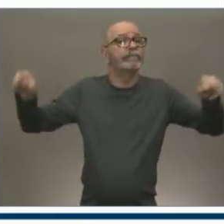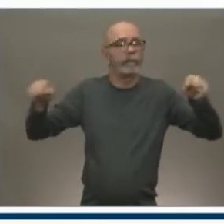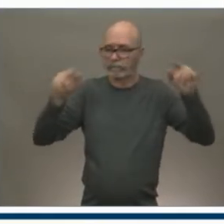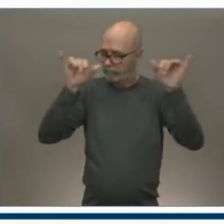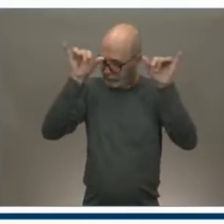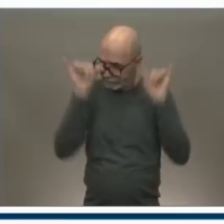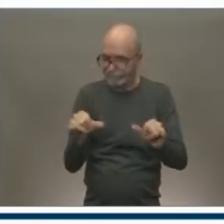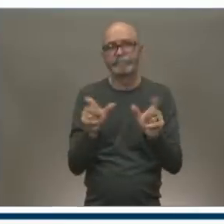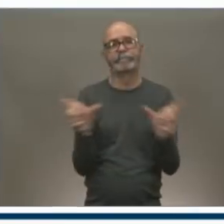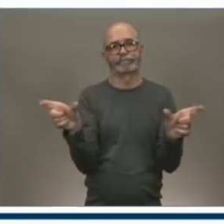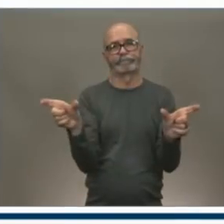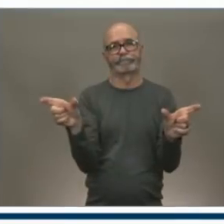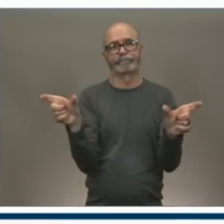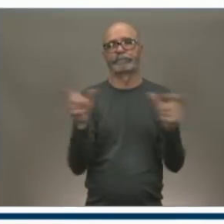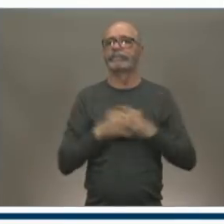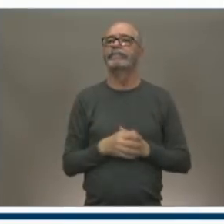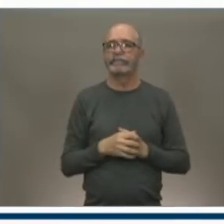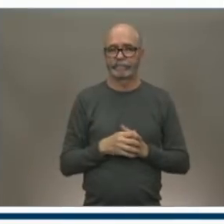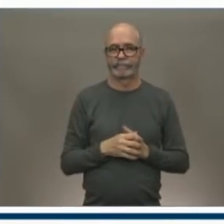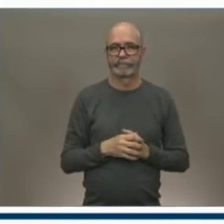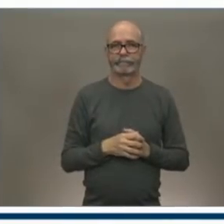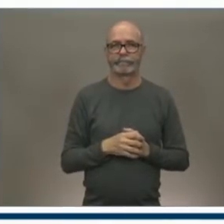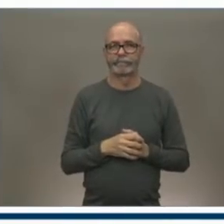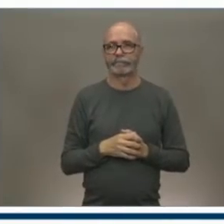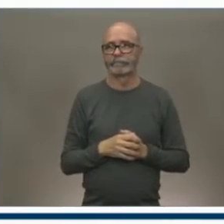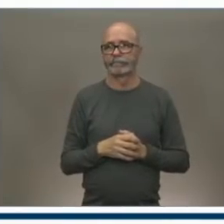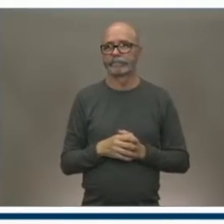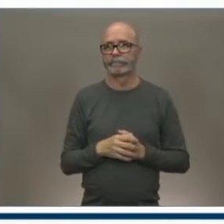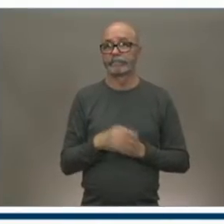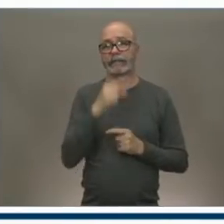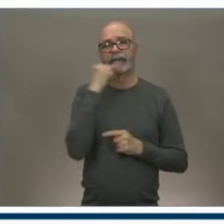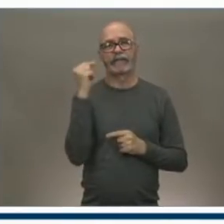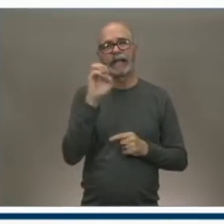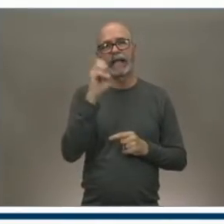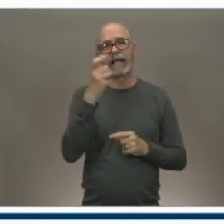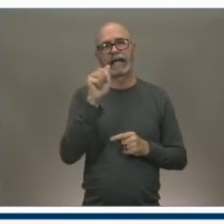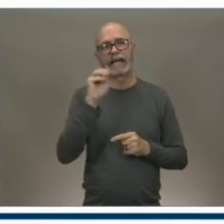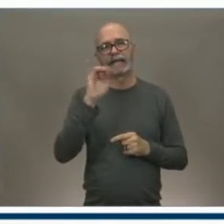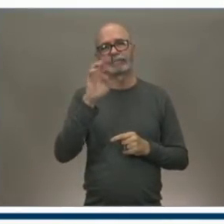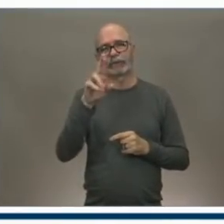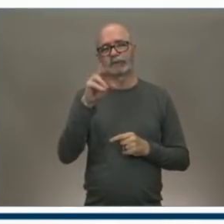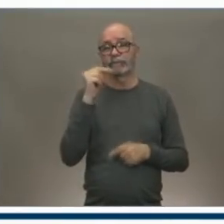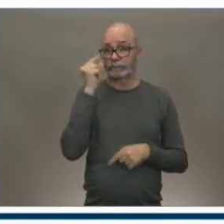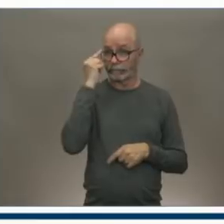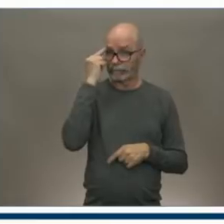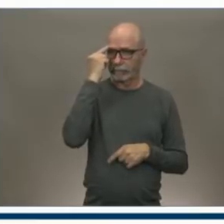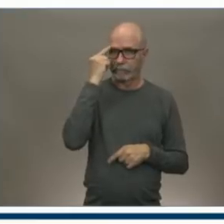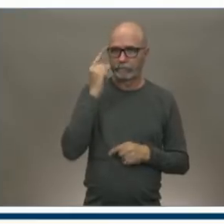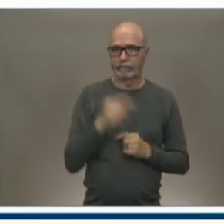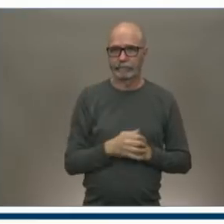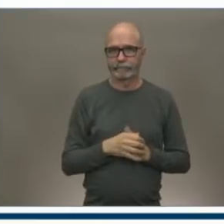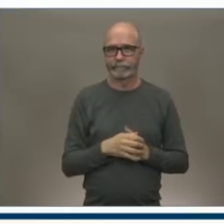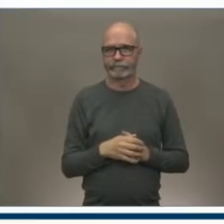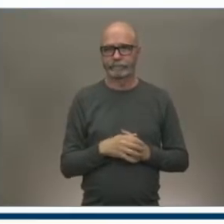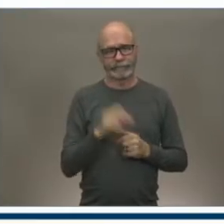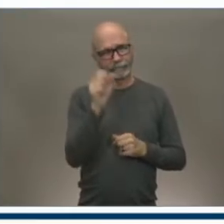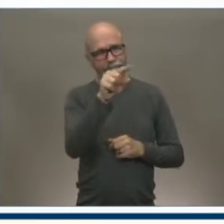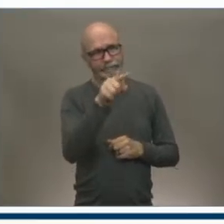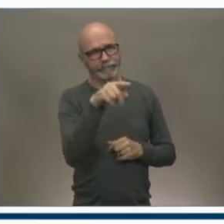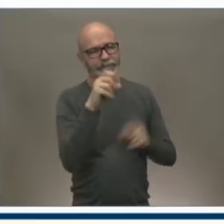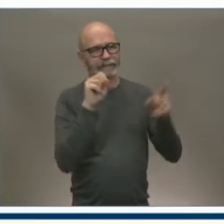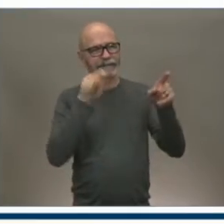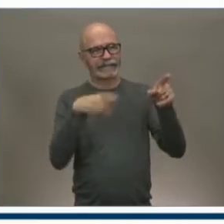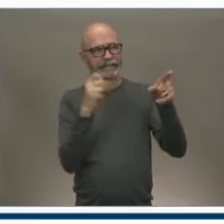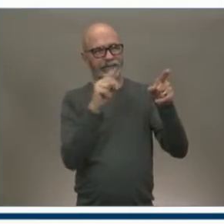Halifax Examiner. Hi, good afternoon. Premier, this week your government announced, I think to no